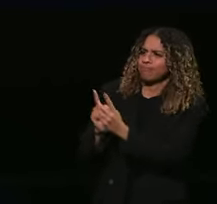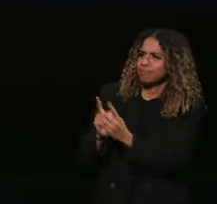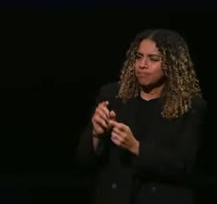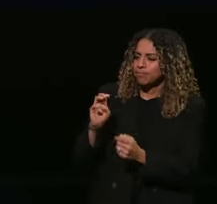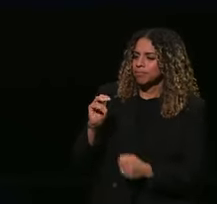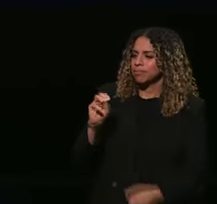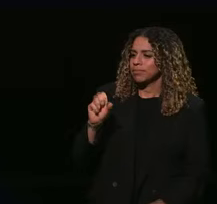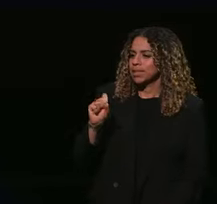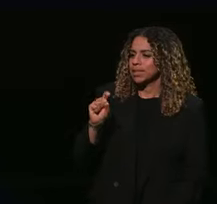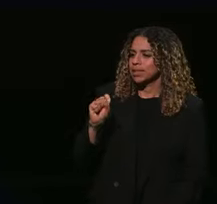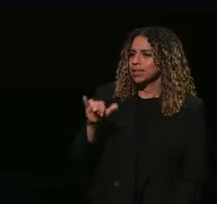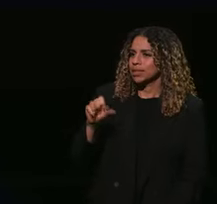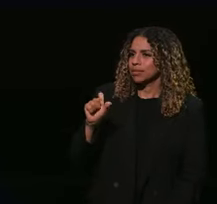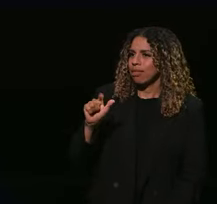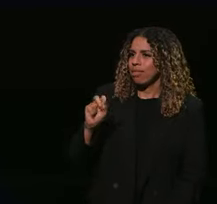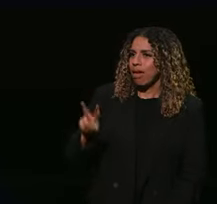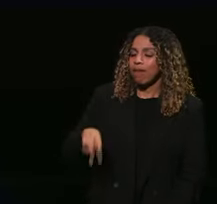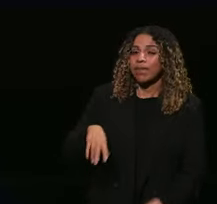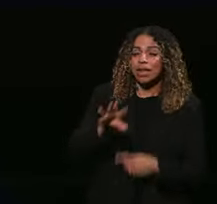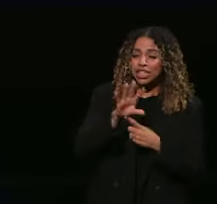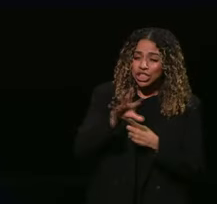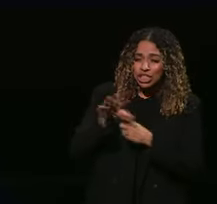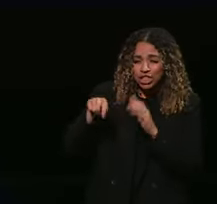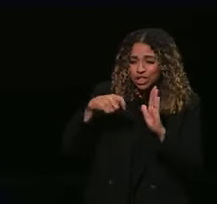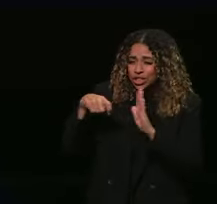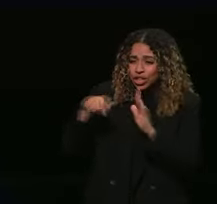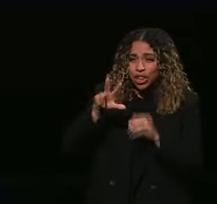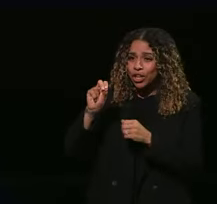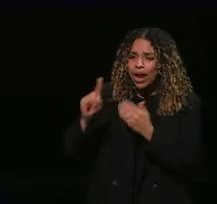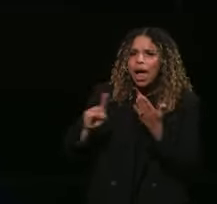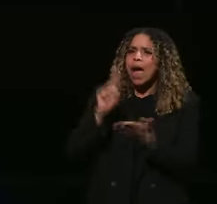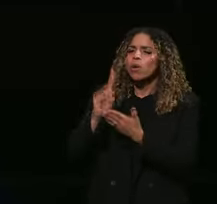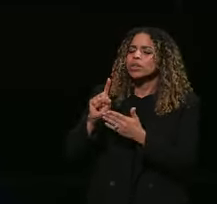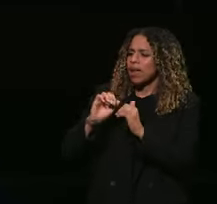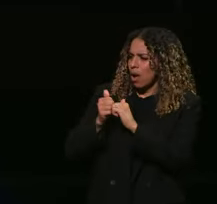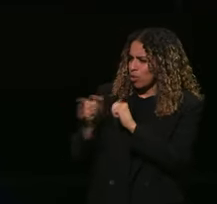30 hours of footage that he shot during those 20 days?